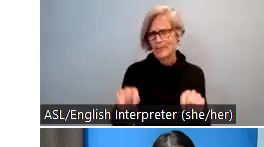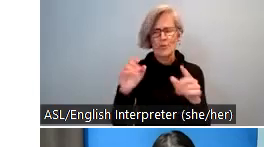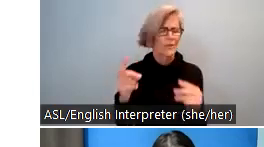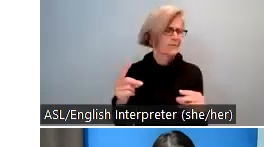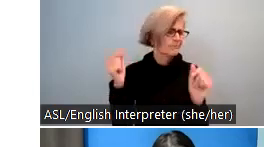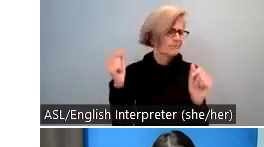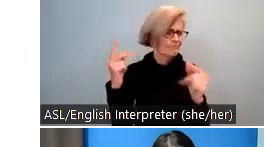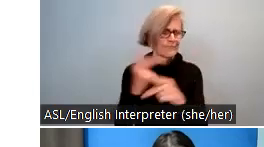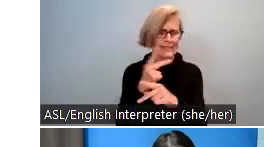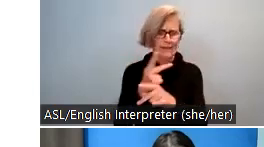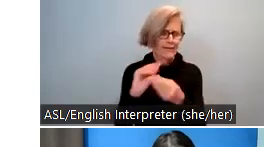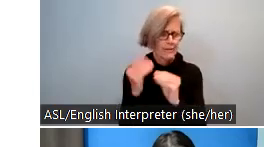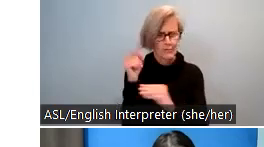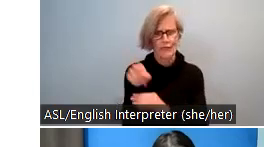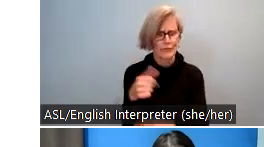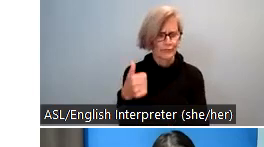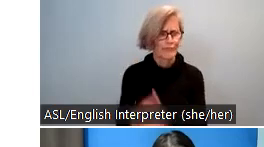be ready to go.